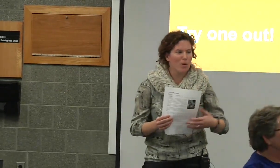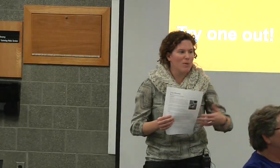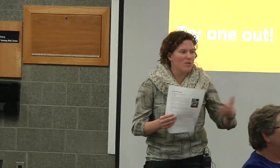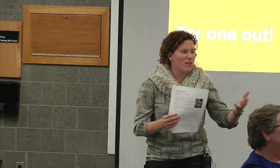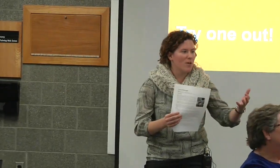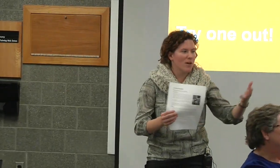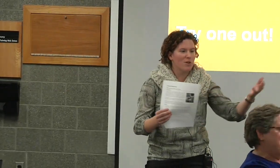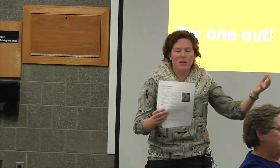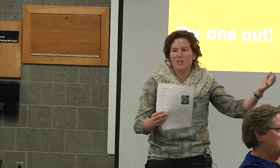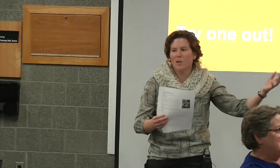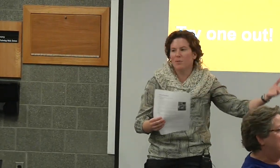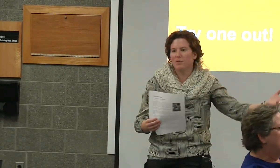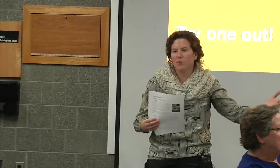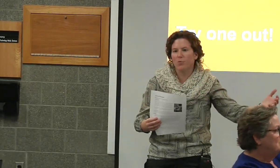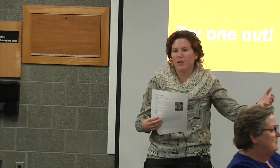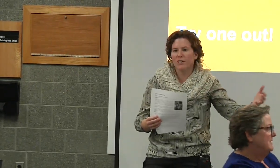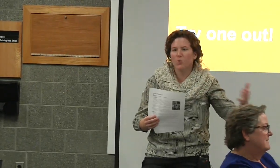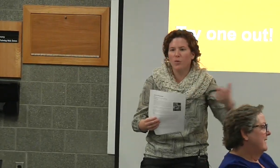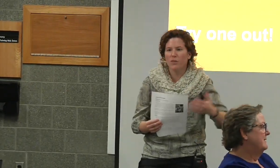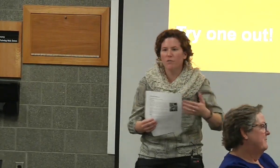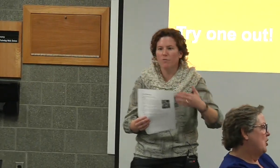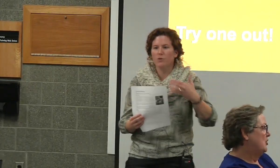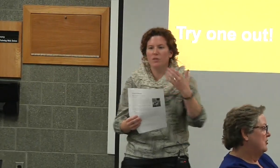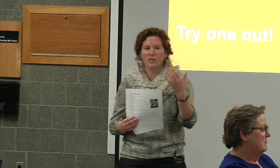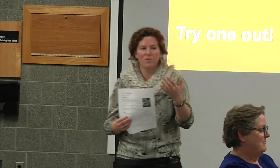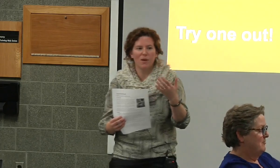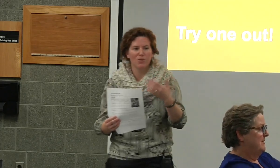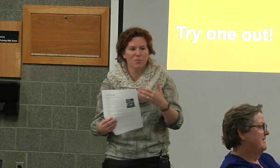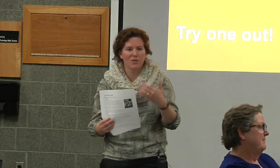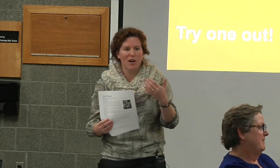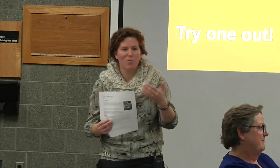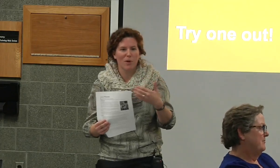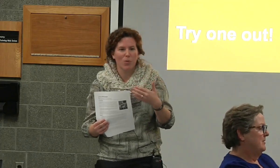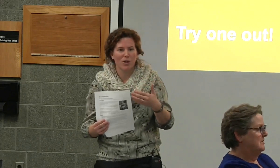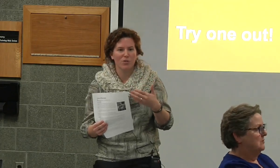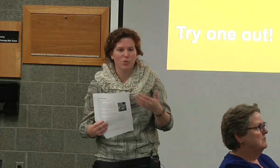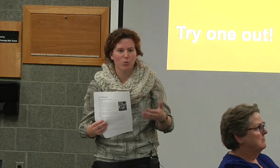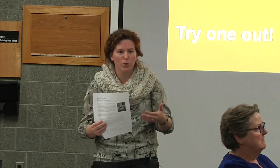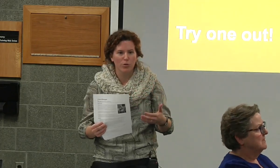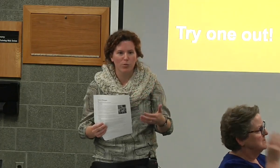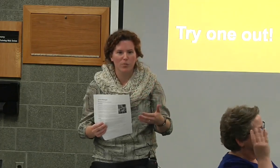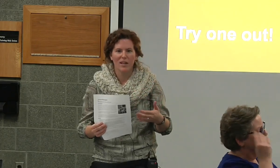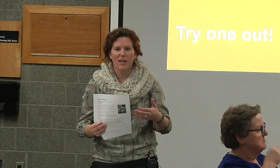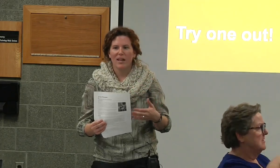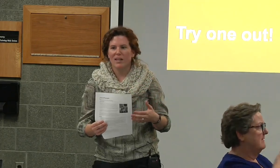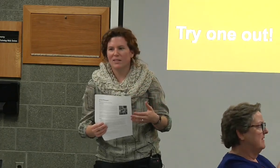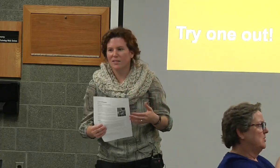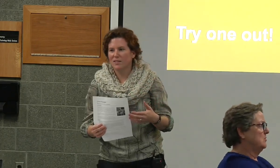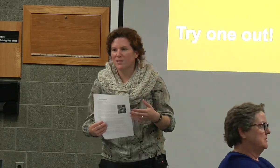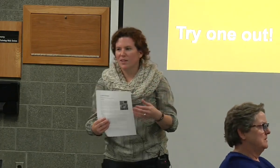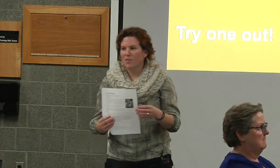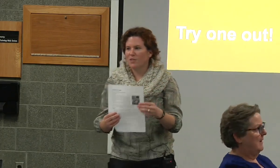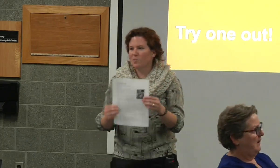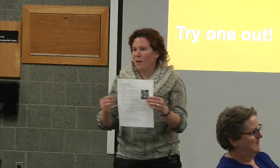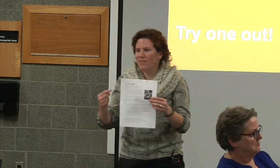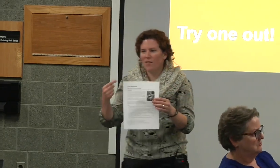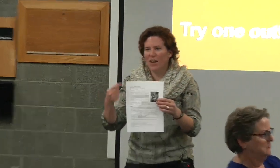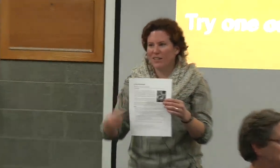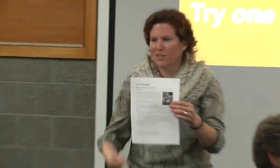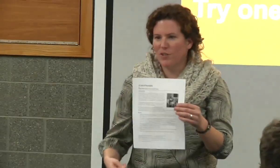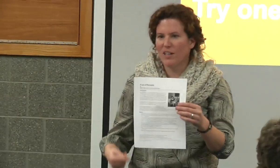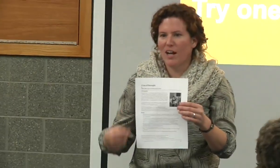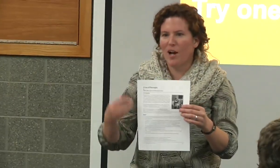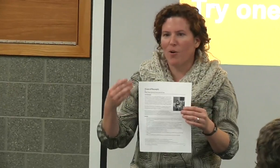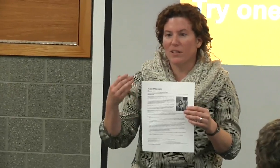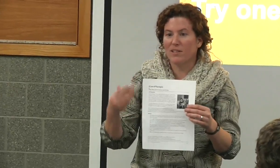assigned a partner, or maybe you'd say, okay, you're at a table of 3. So one thing for you to think about in terms of how it might work in your room is this